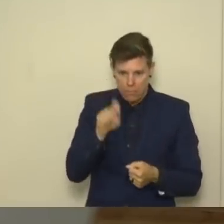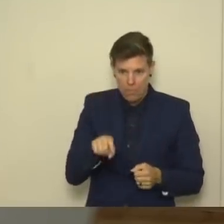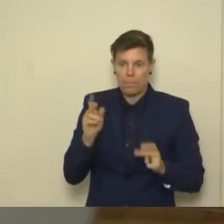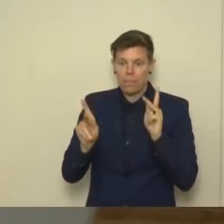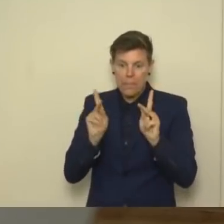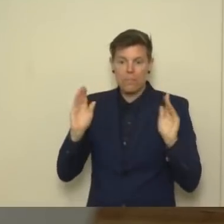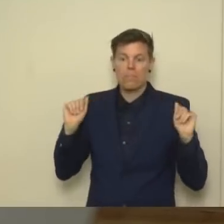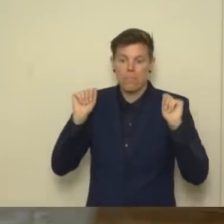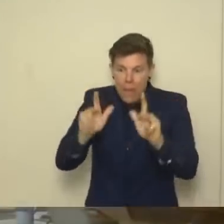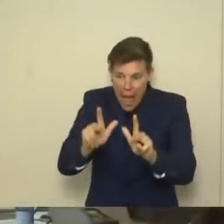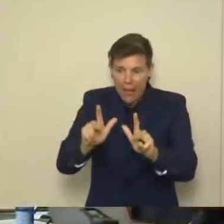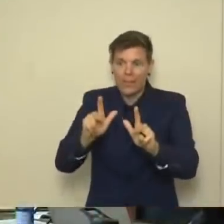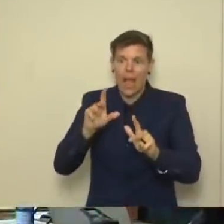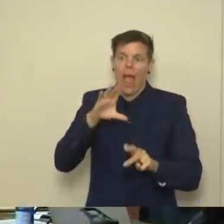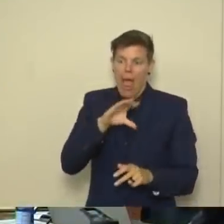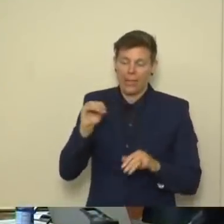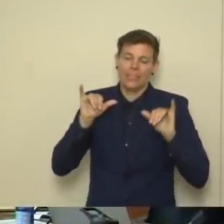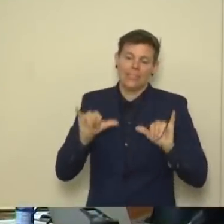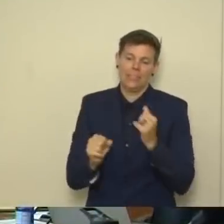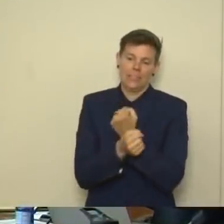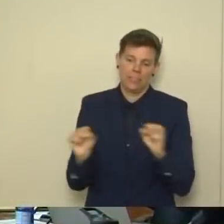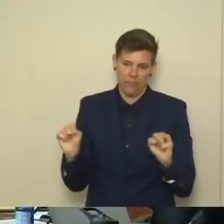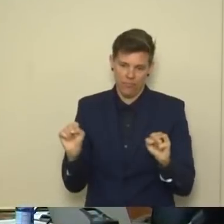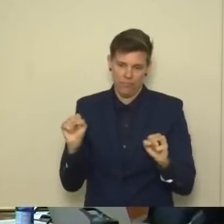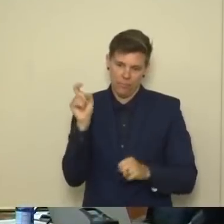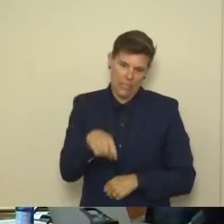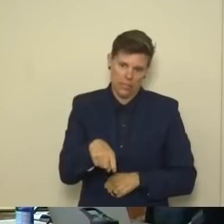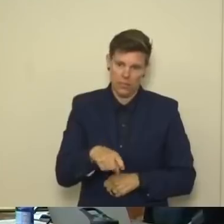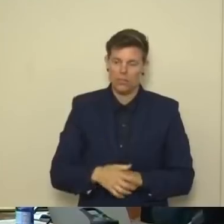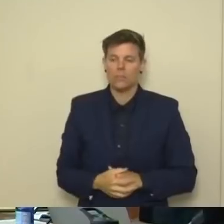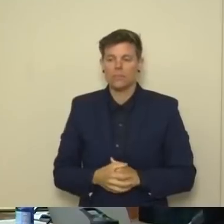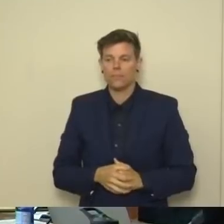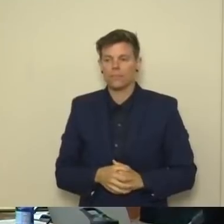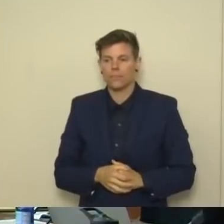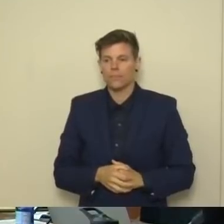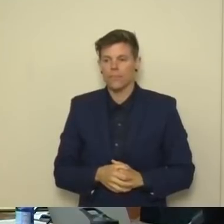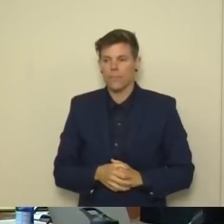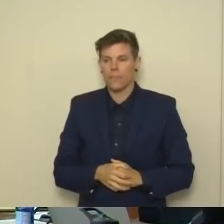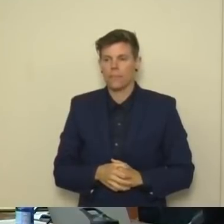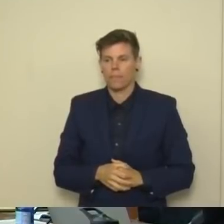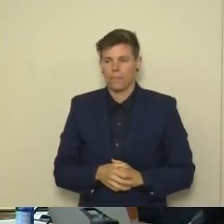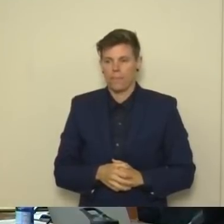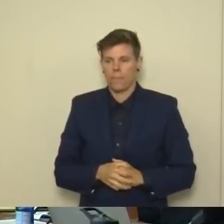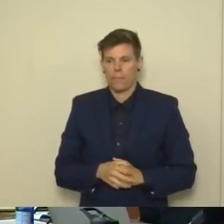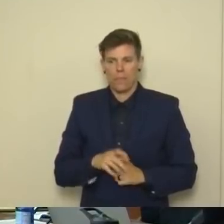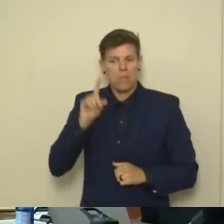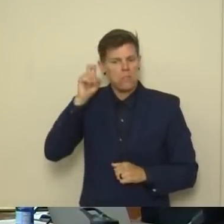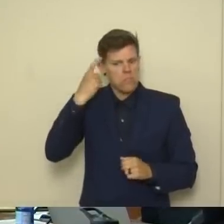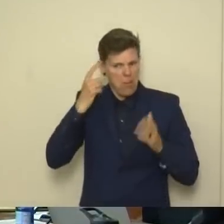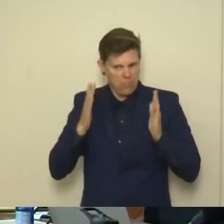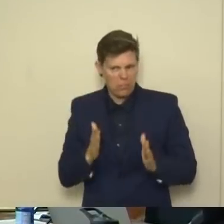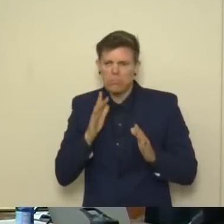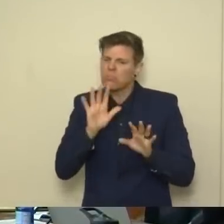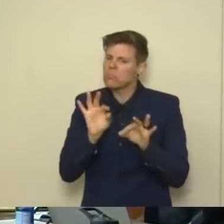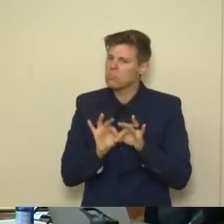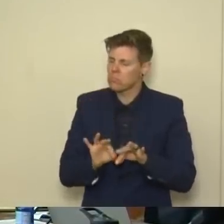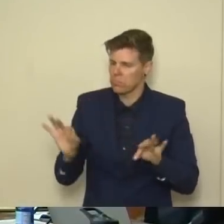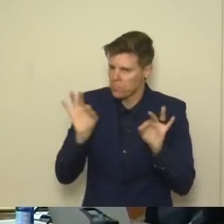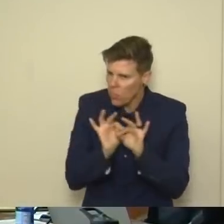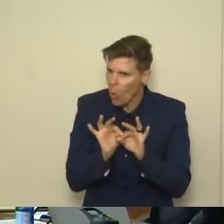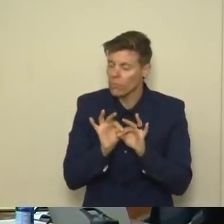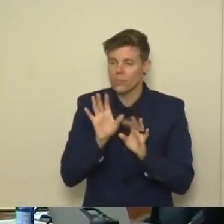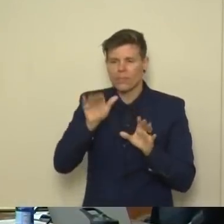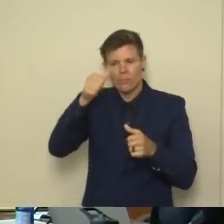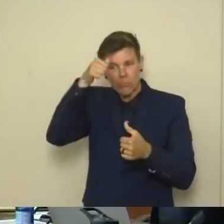Thanks, Secretary, and I appreciate that. The other thing I want folks to know is that where you end up at the same place